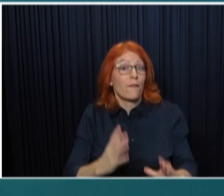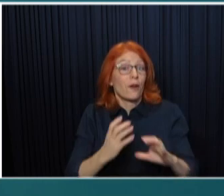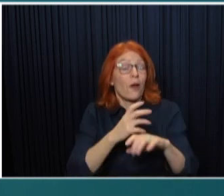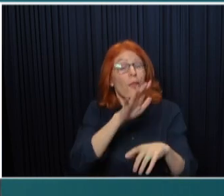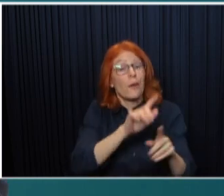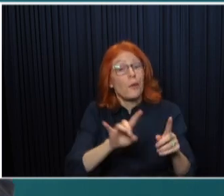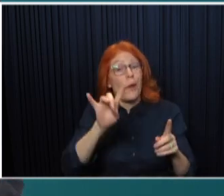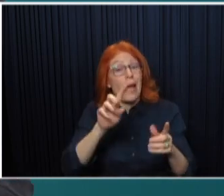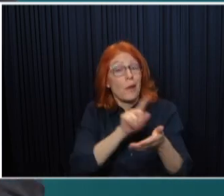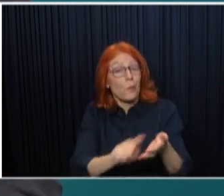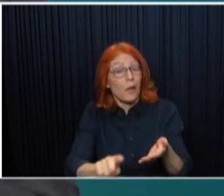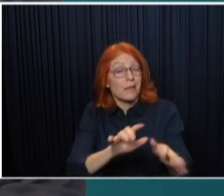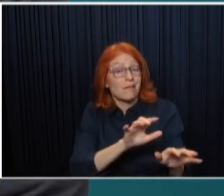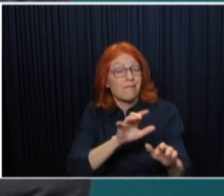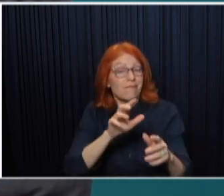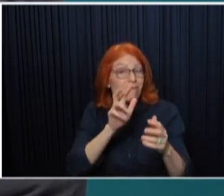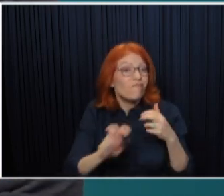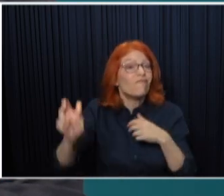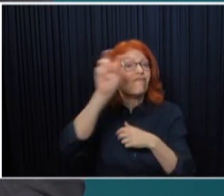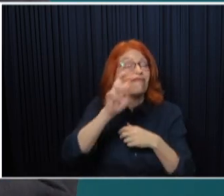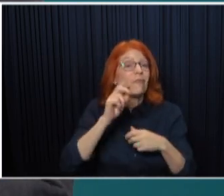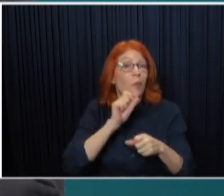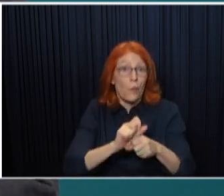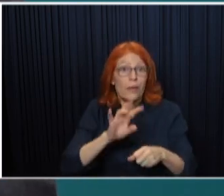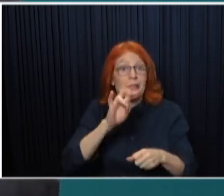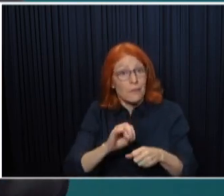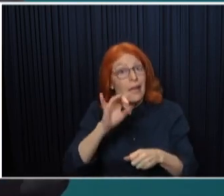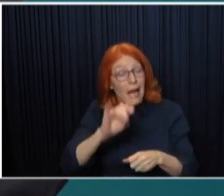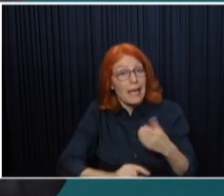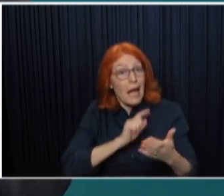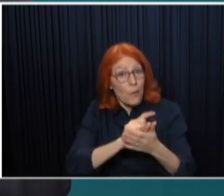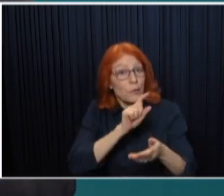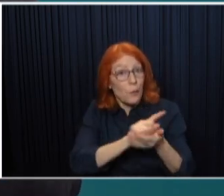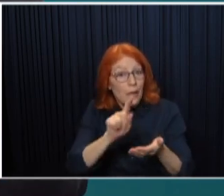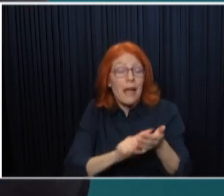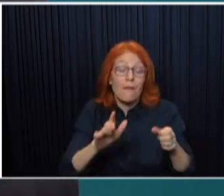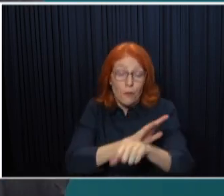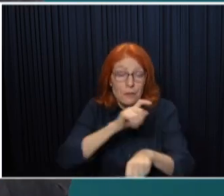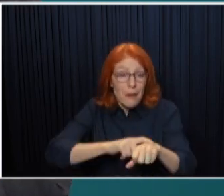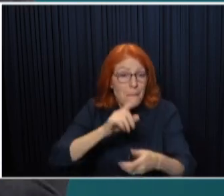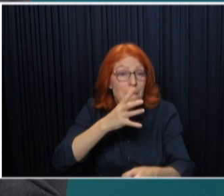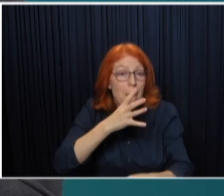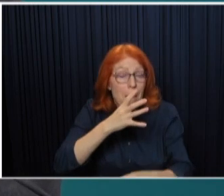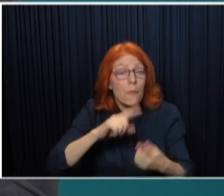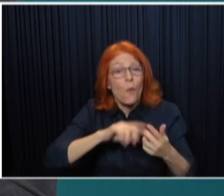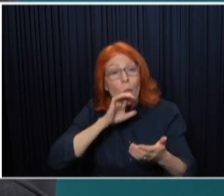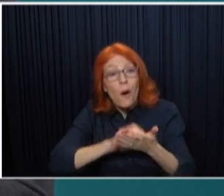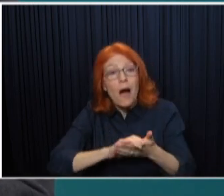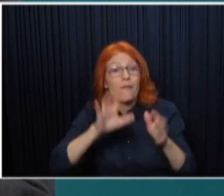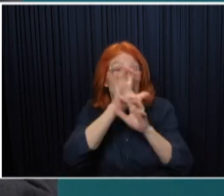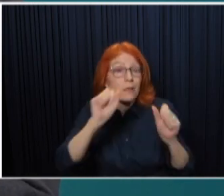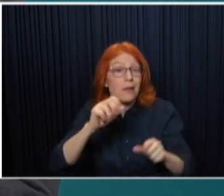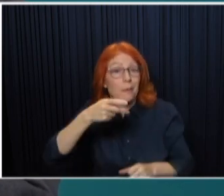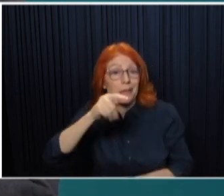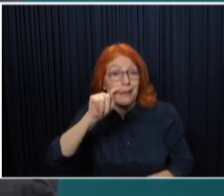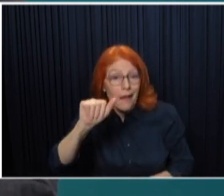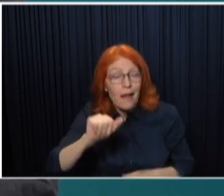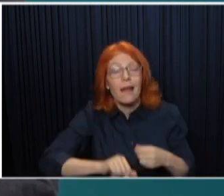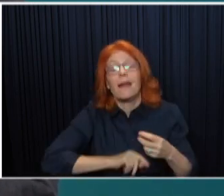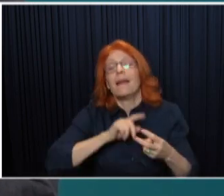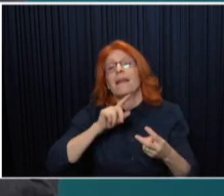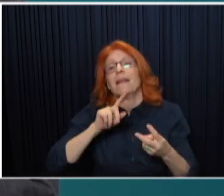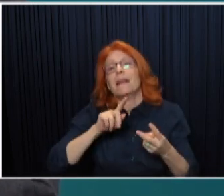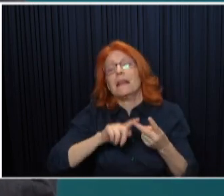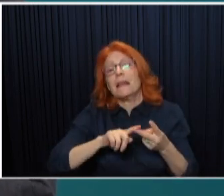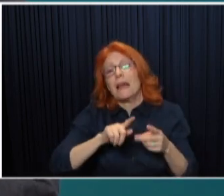8 weeks at a time, and we worked 70 to 80 hours a week. I was also a full-time mom, wife, president of the PTA,